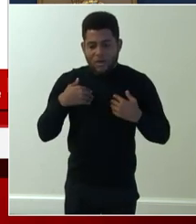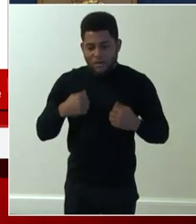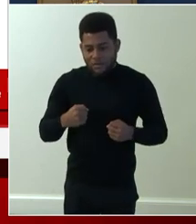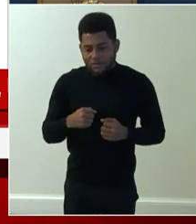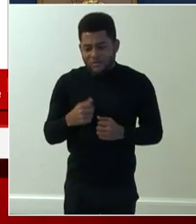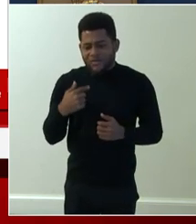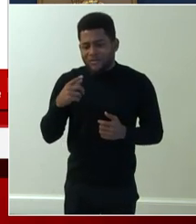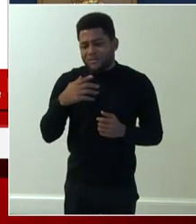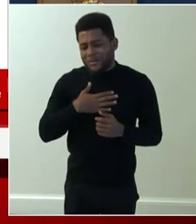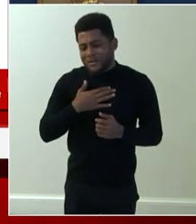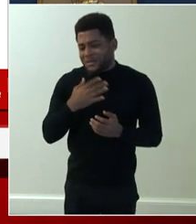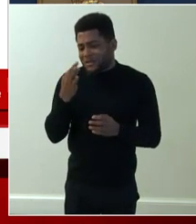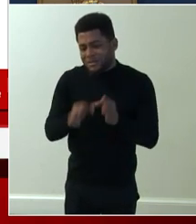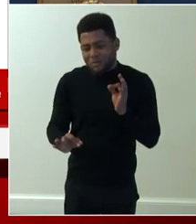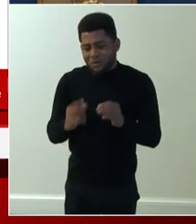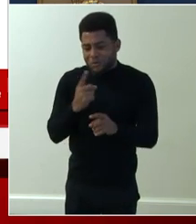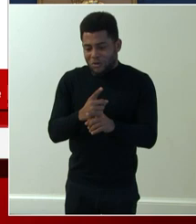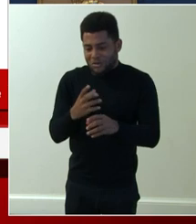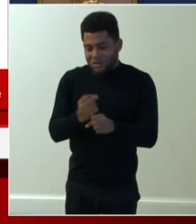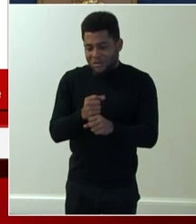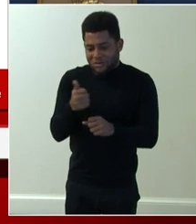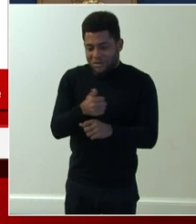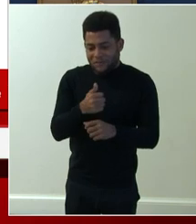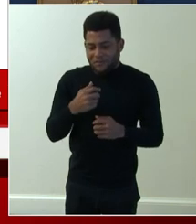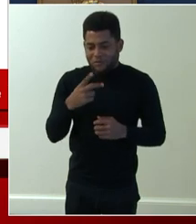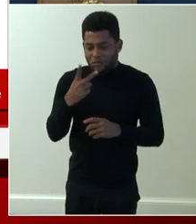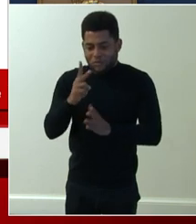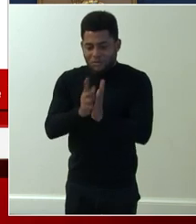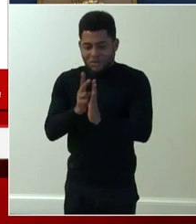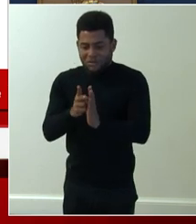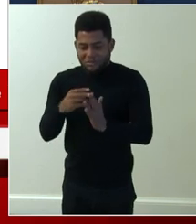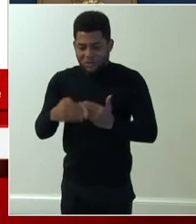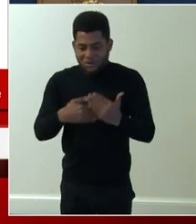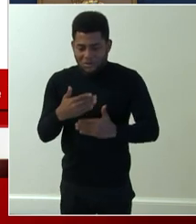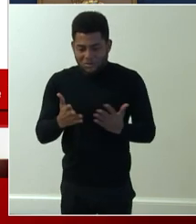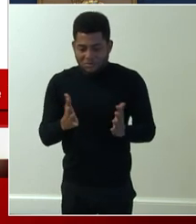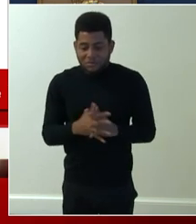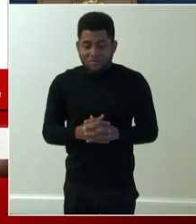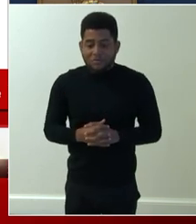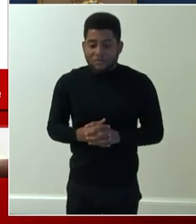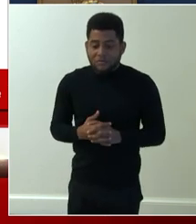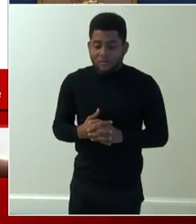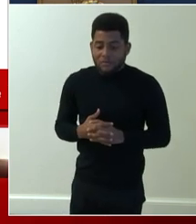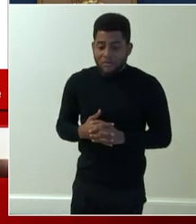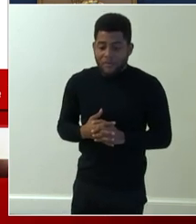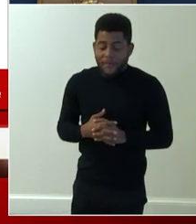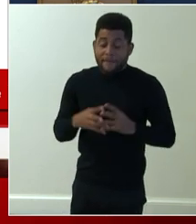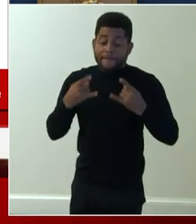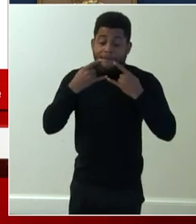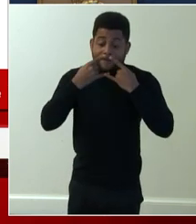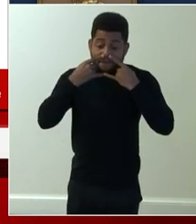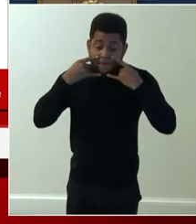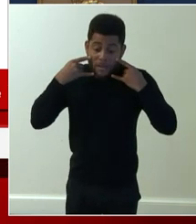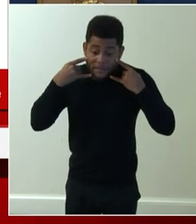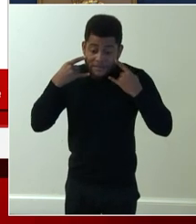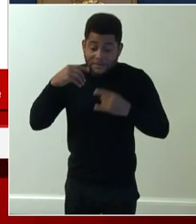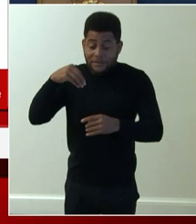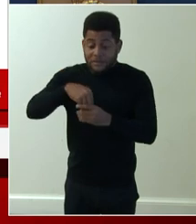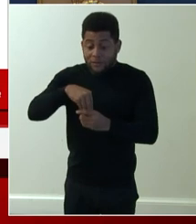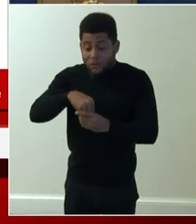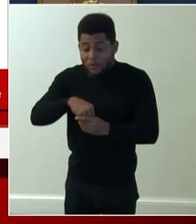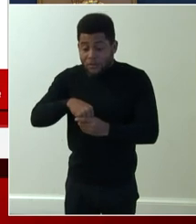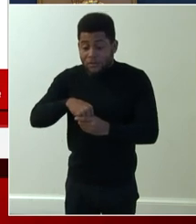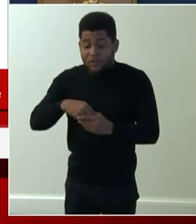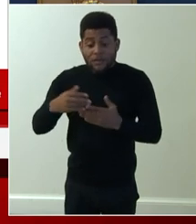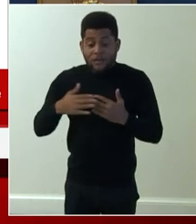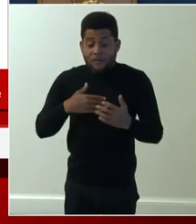takes 2 minutes, and you can log your status. Further, wear masks indoors, even if